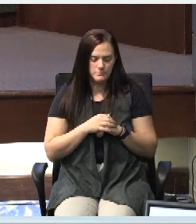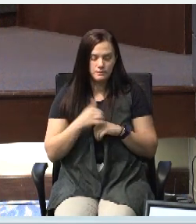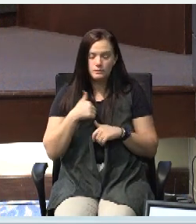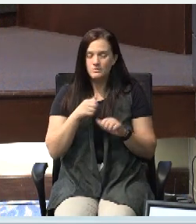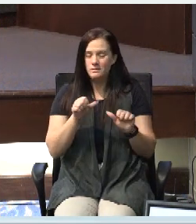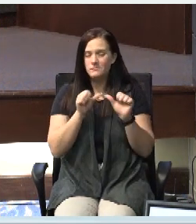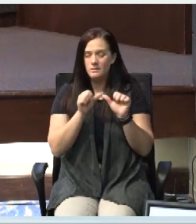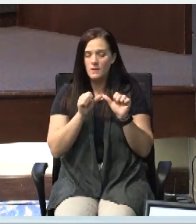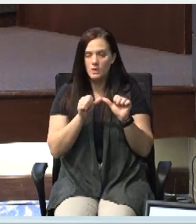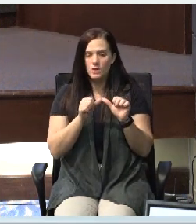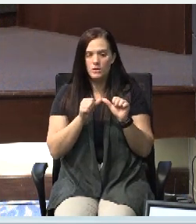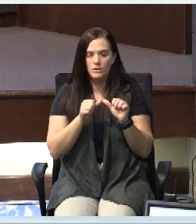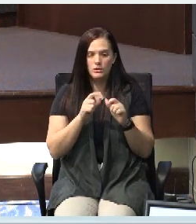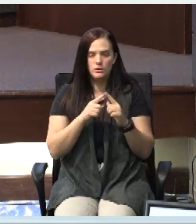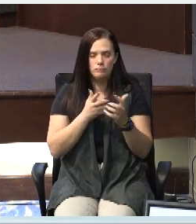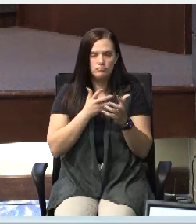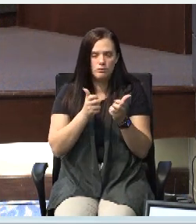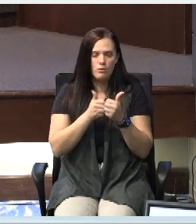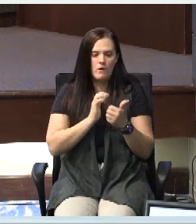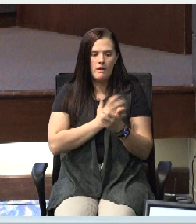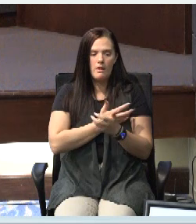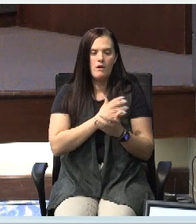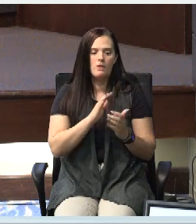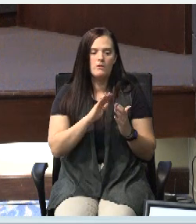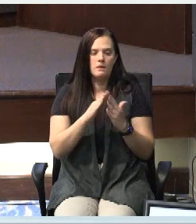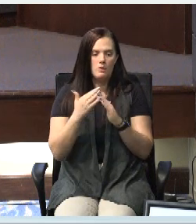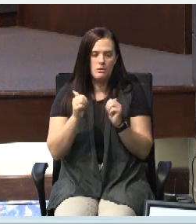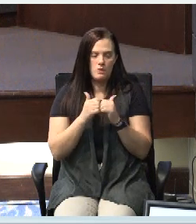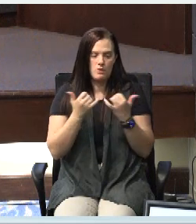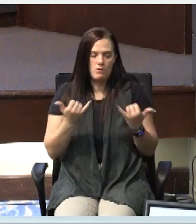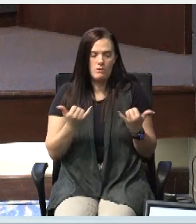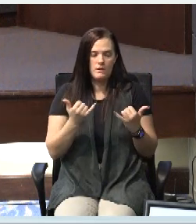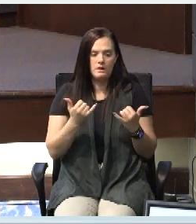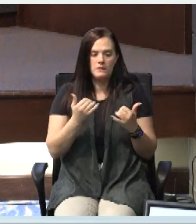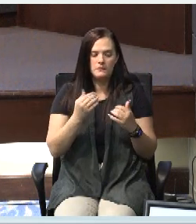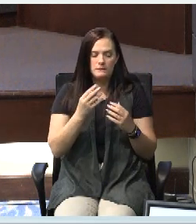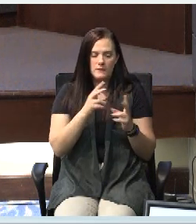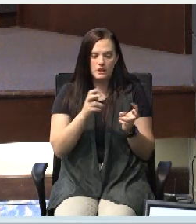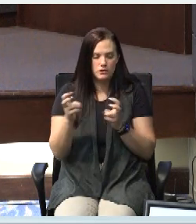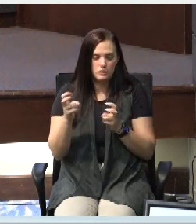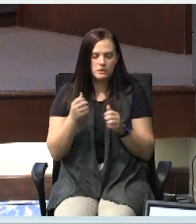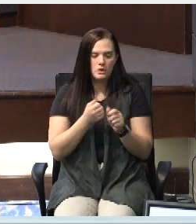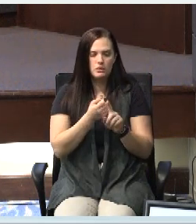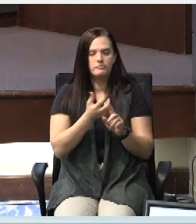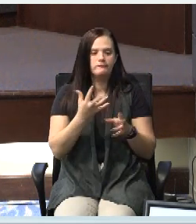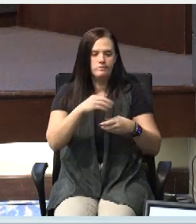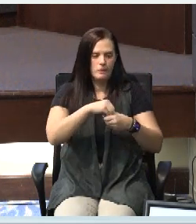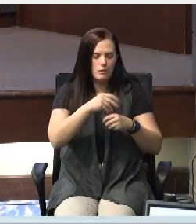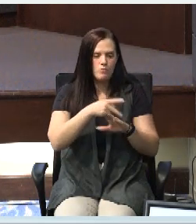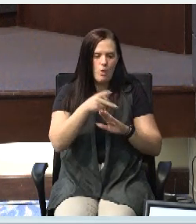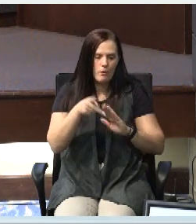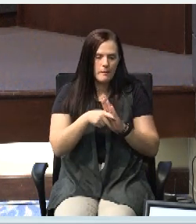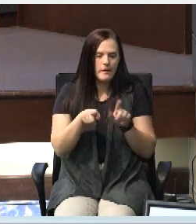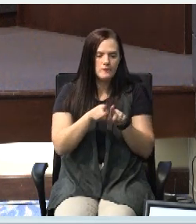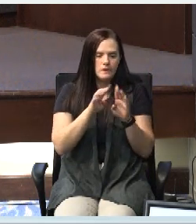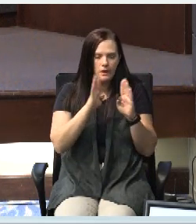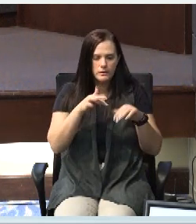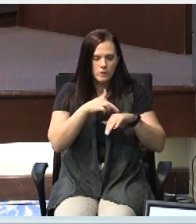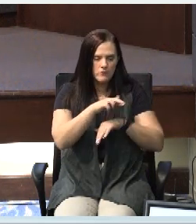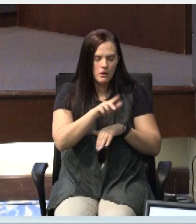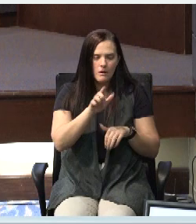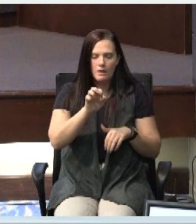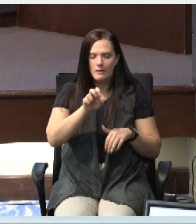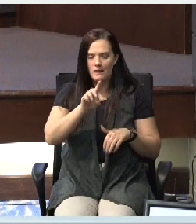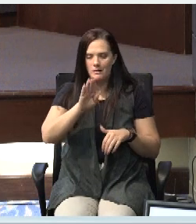We continue to engage with our community on code issues and have expanded that dialogue to include programs such as housing referrals, lead-based